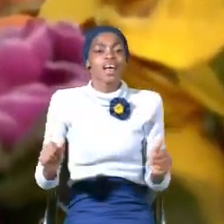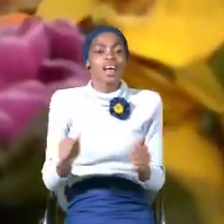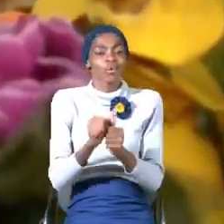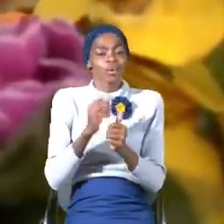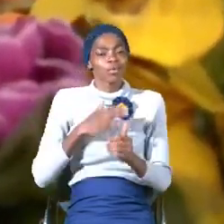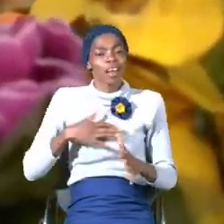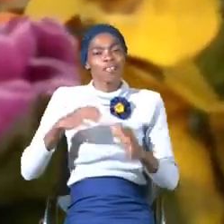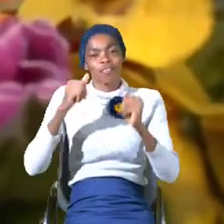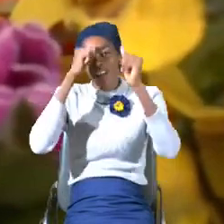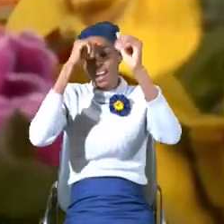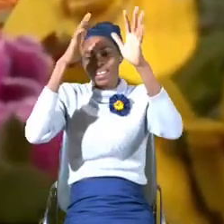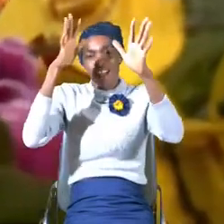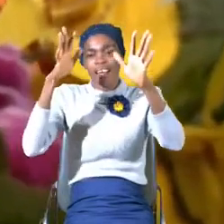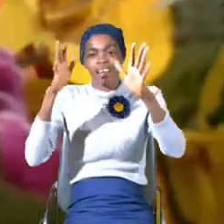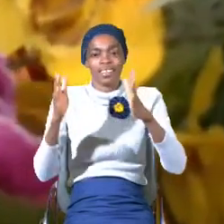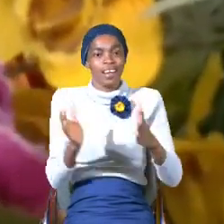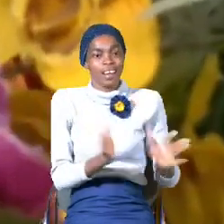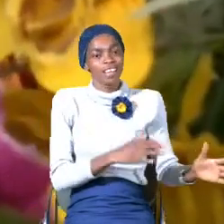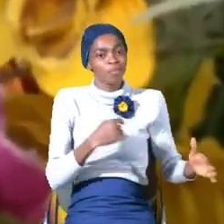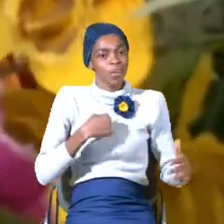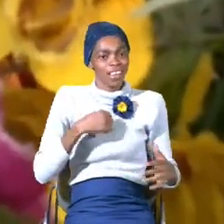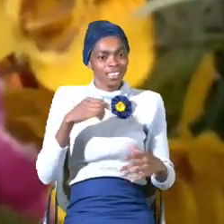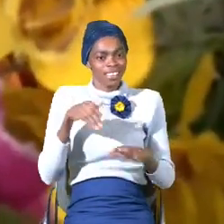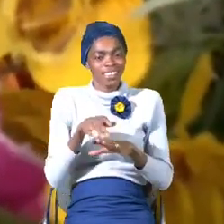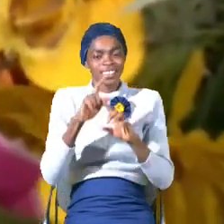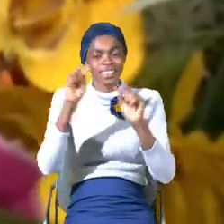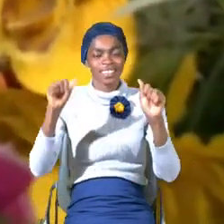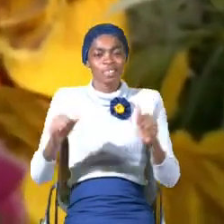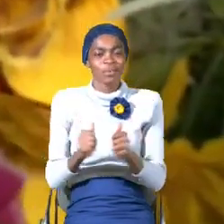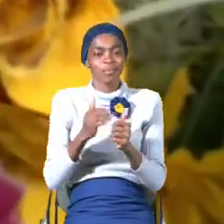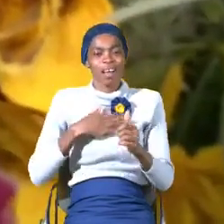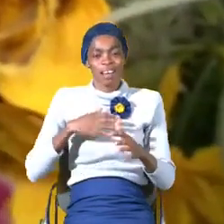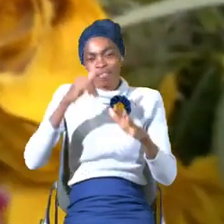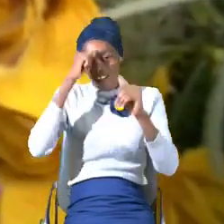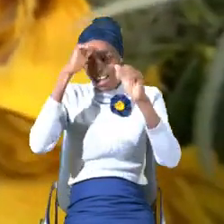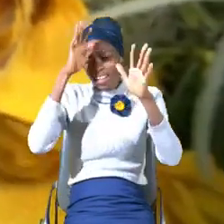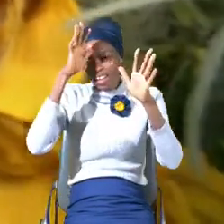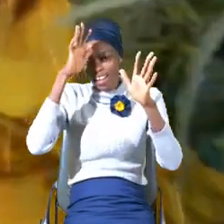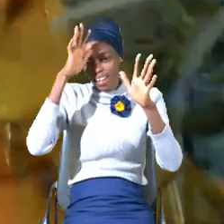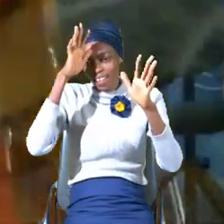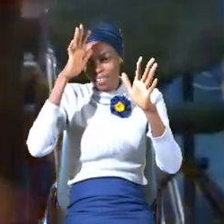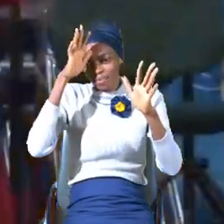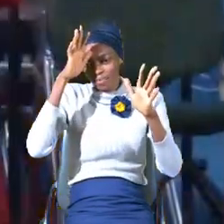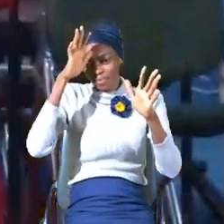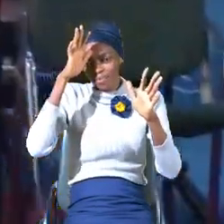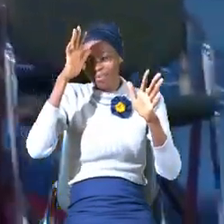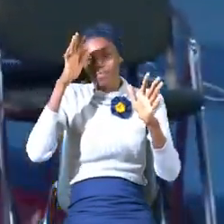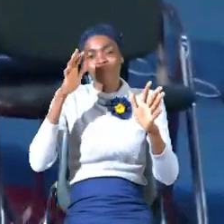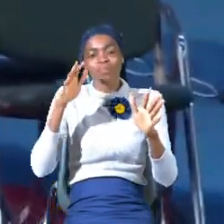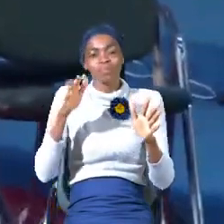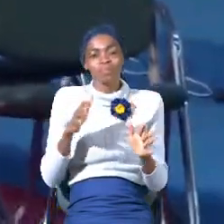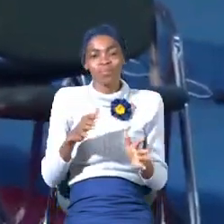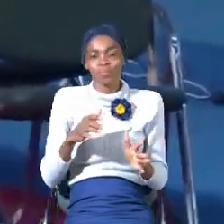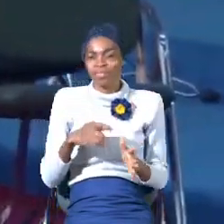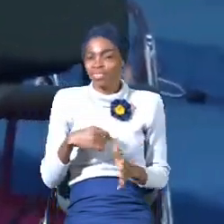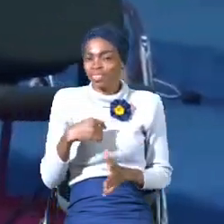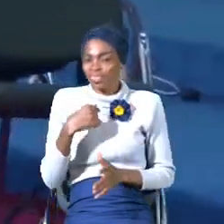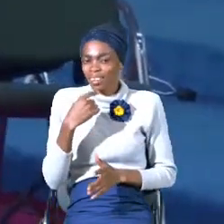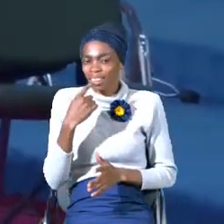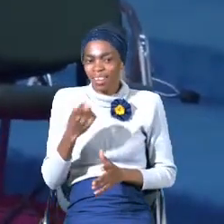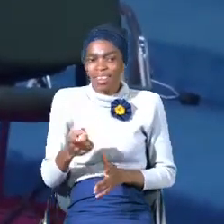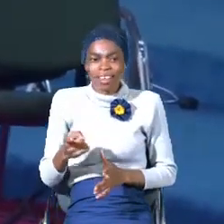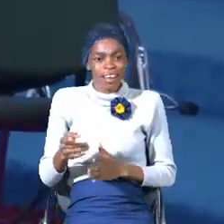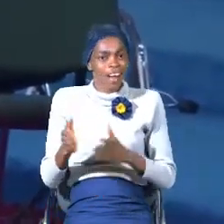Aya. Hey. Leave me at the altar with my Father. Somebody say, leave me at the altar. Leave me at